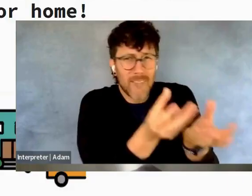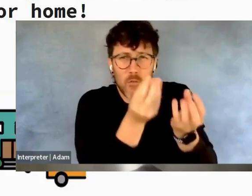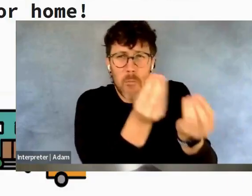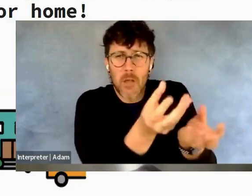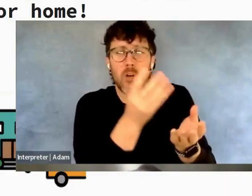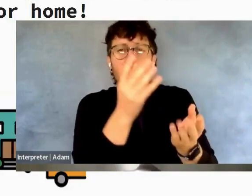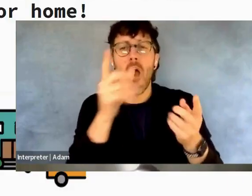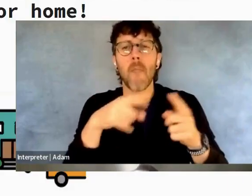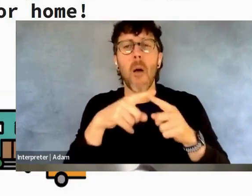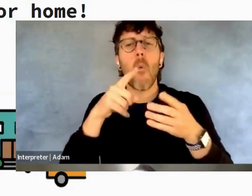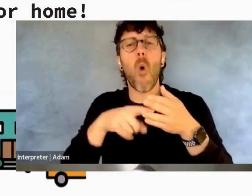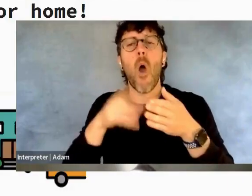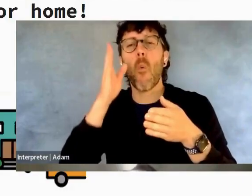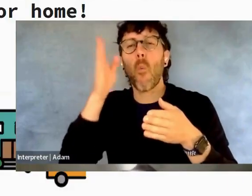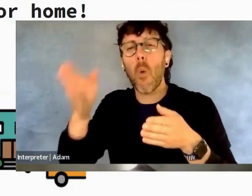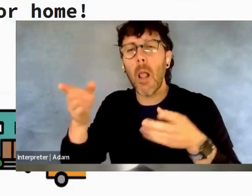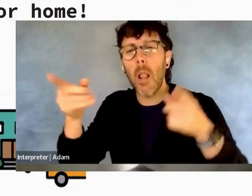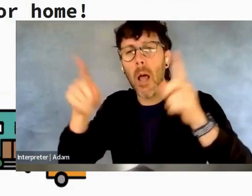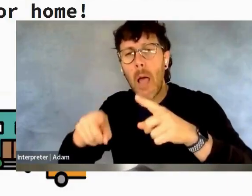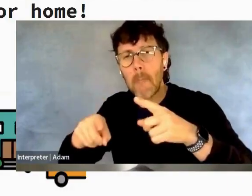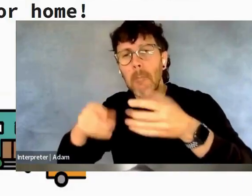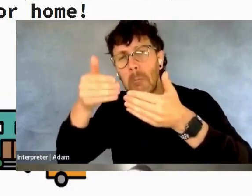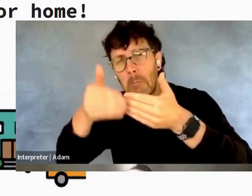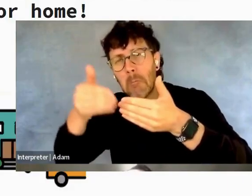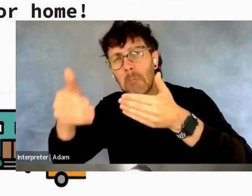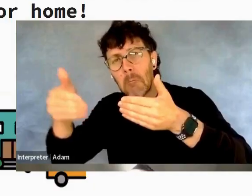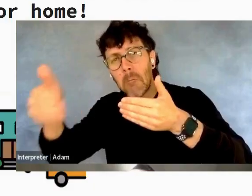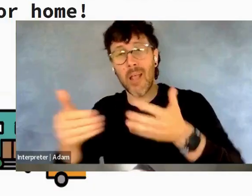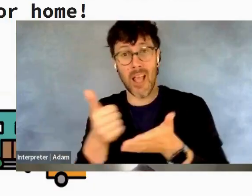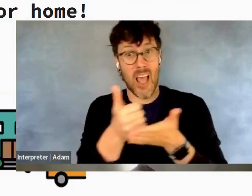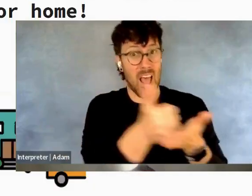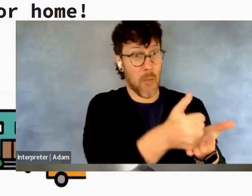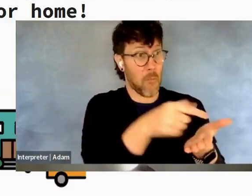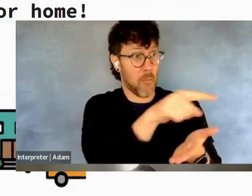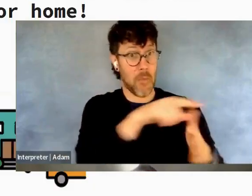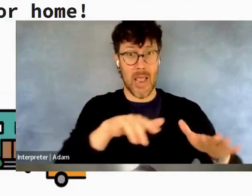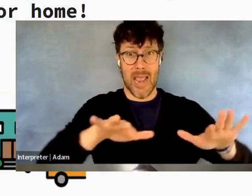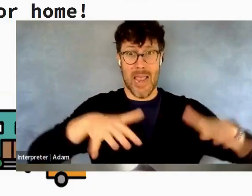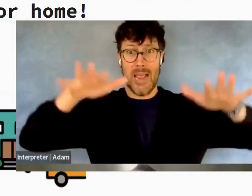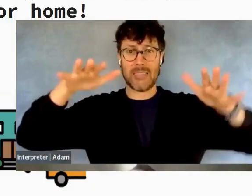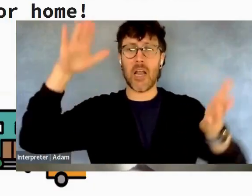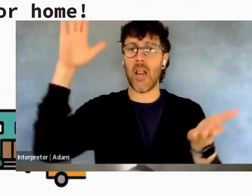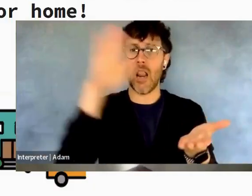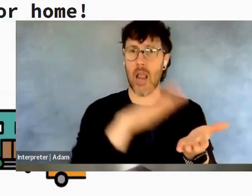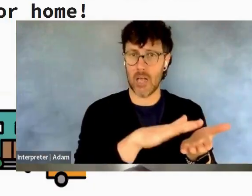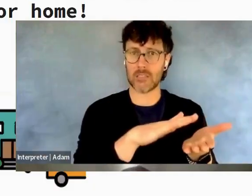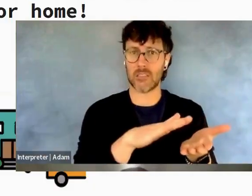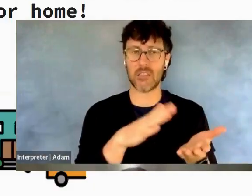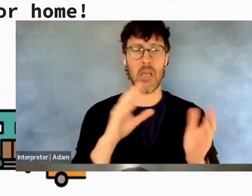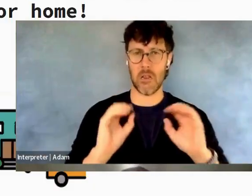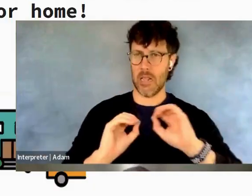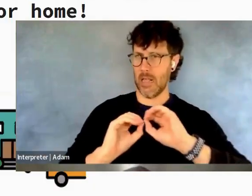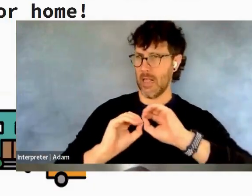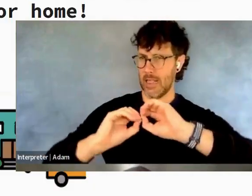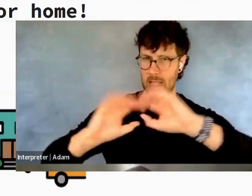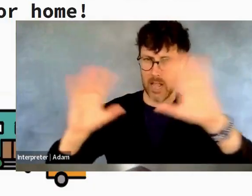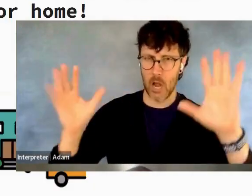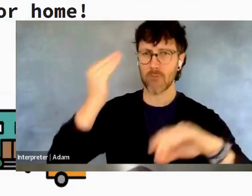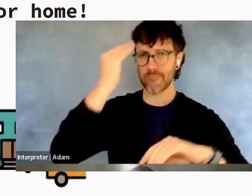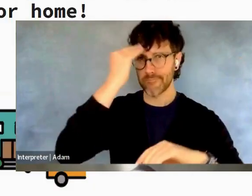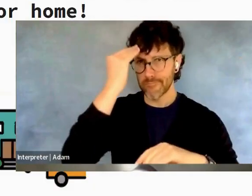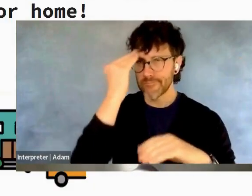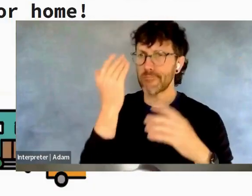to happen. It helps to reduce anxiety and provide clarity about what our day is going to be